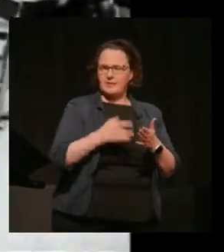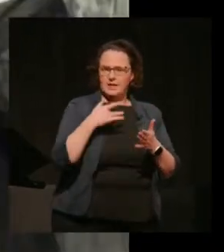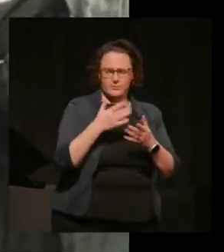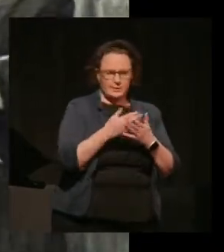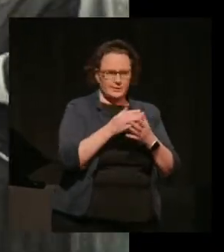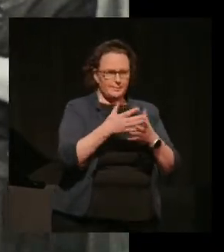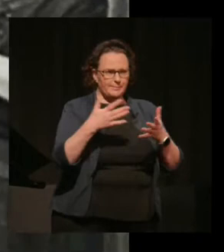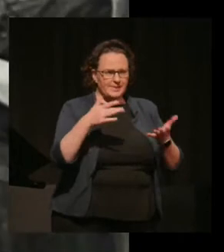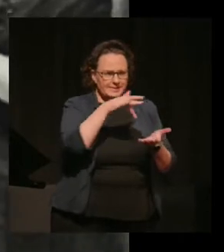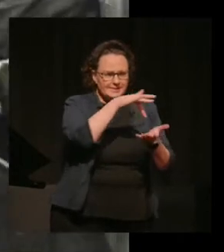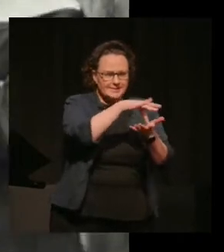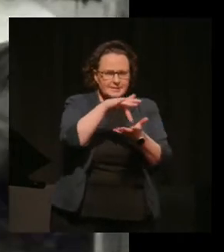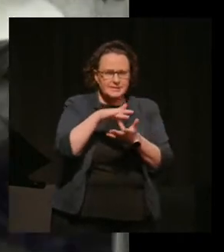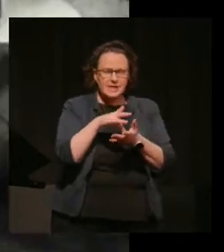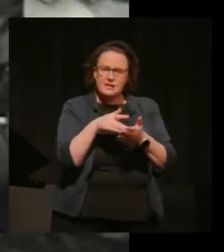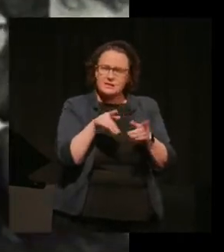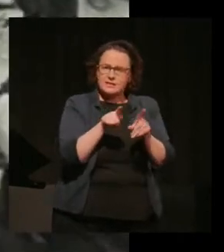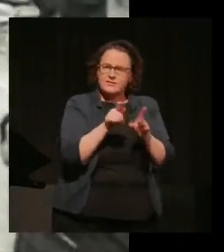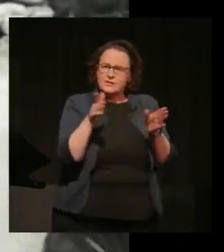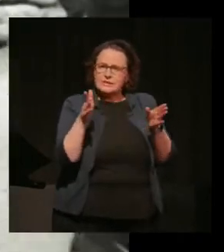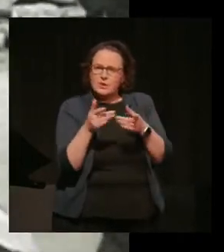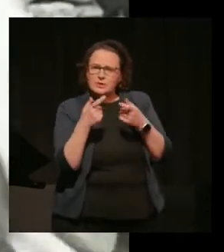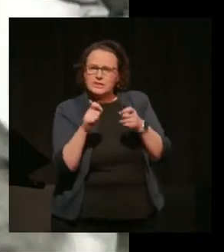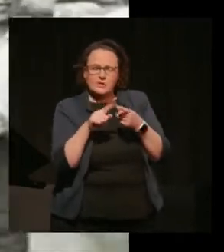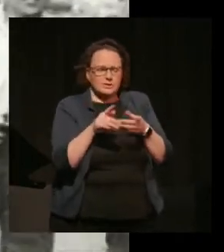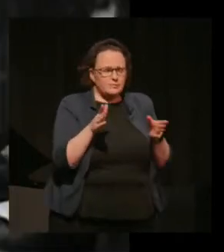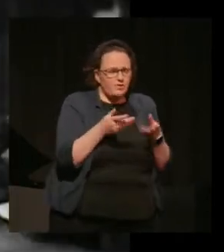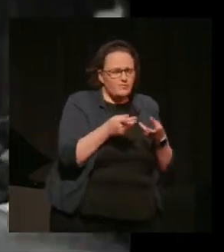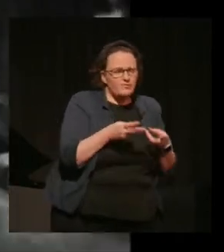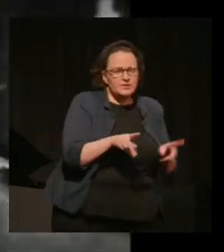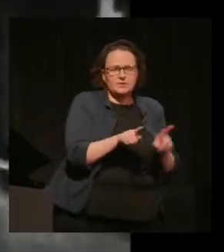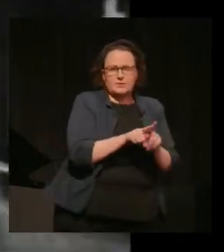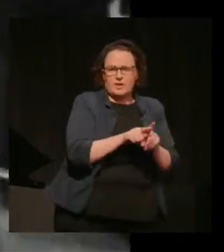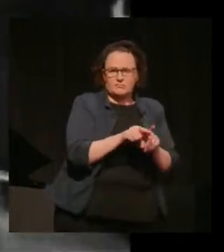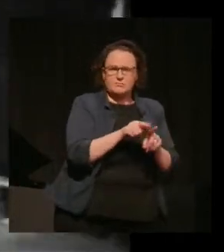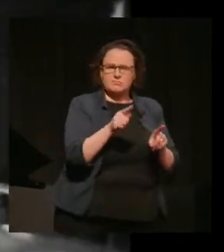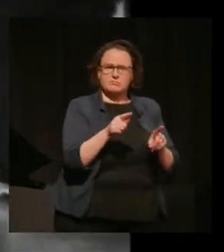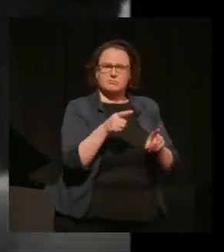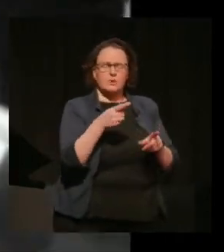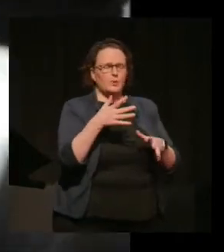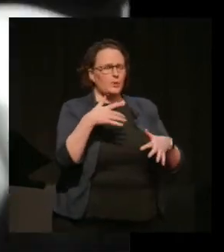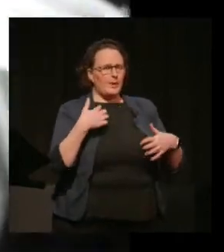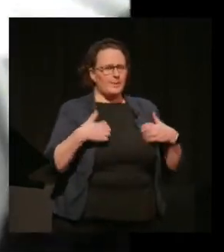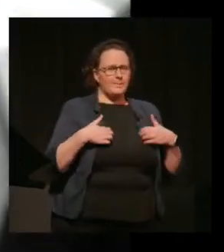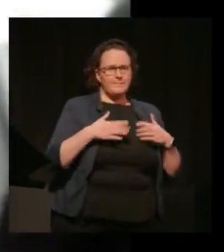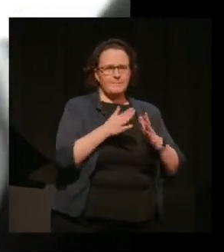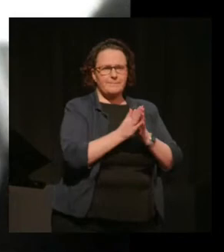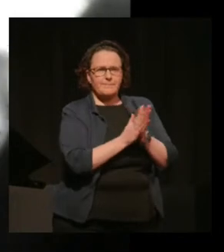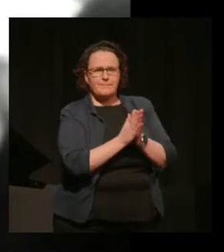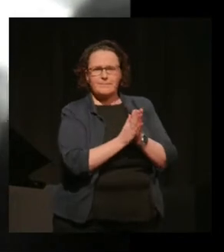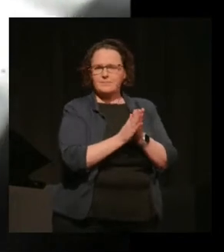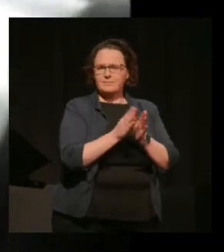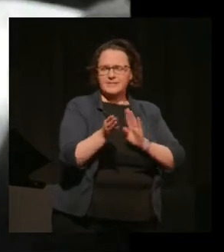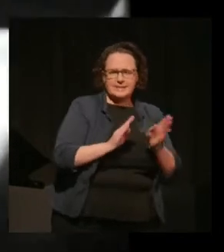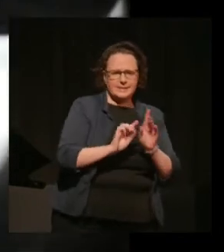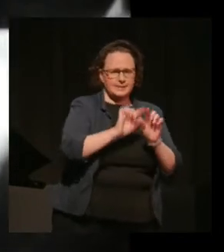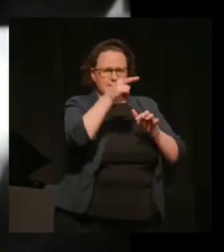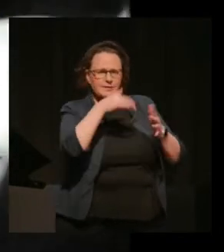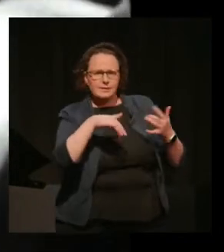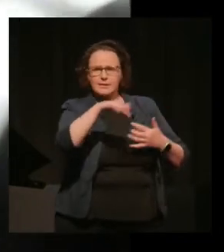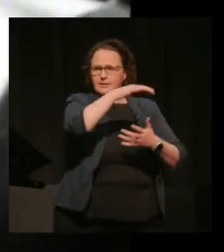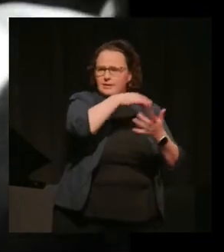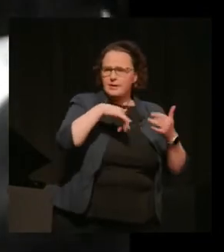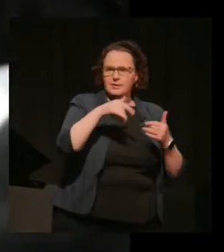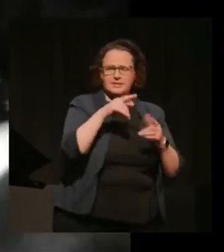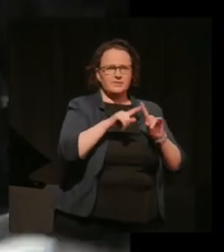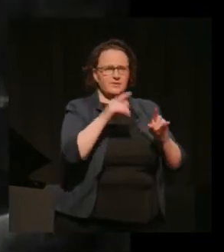cities, as well as in many smaller towns and villages. It was a lively world that hummed with different ideas about